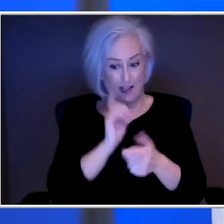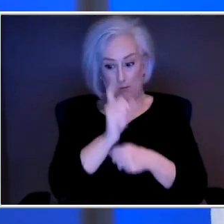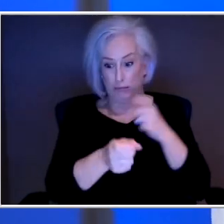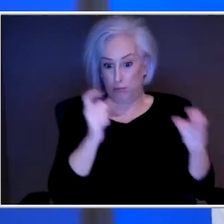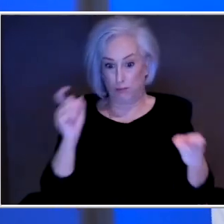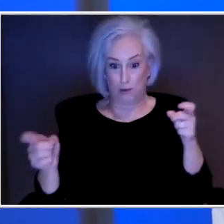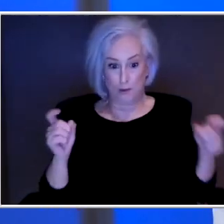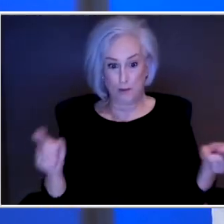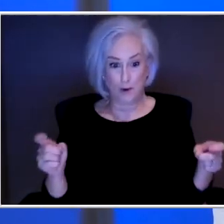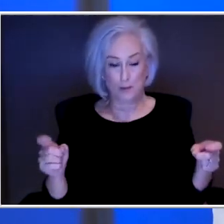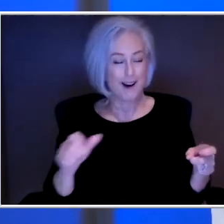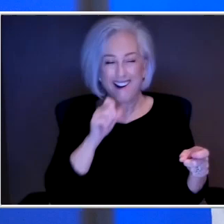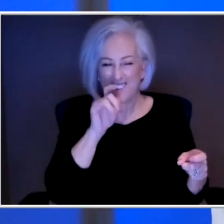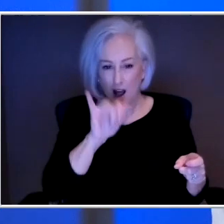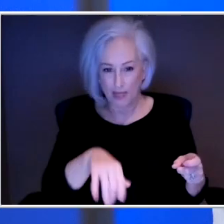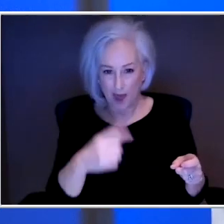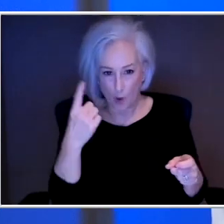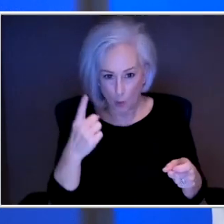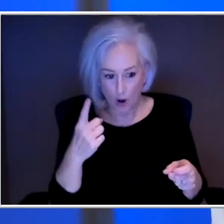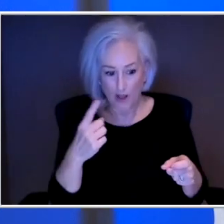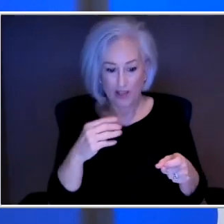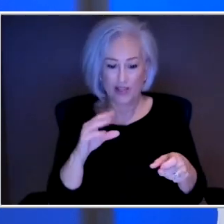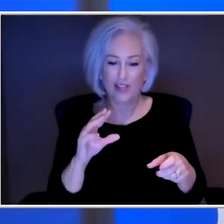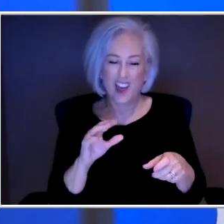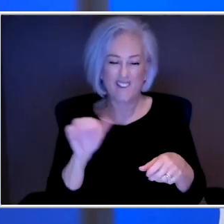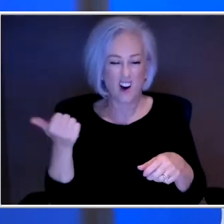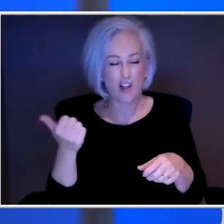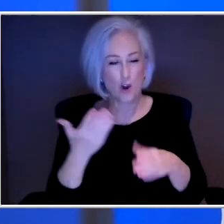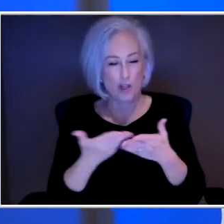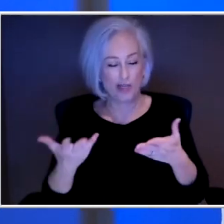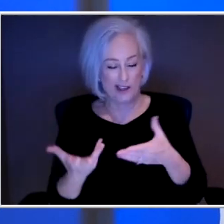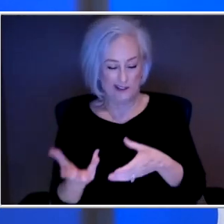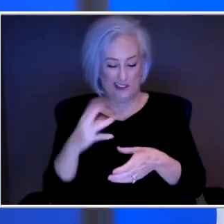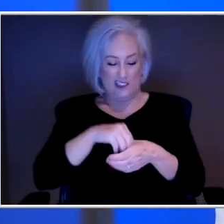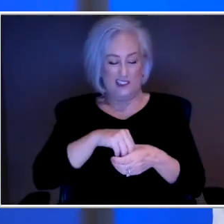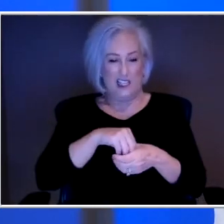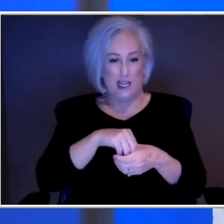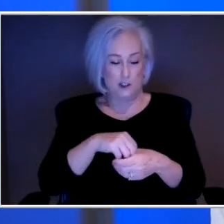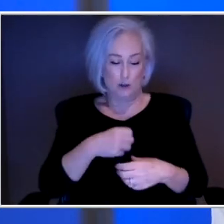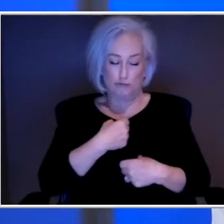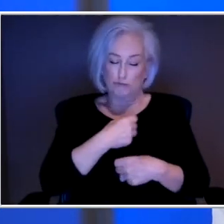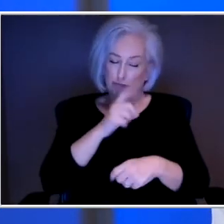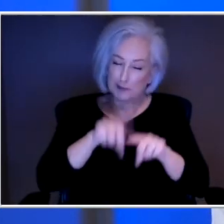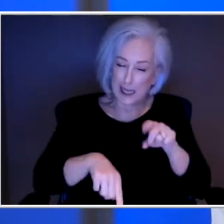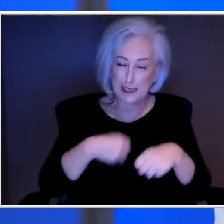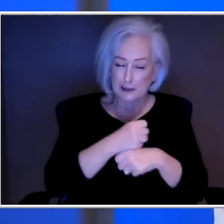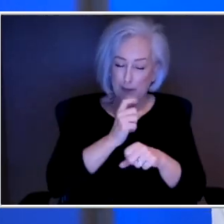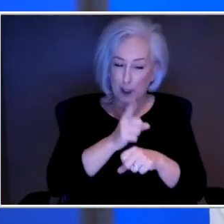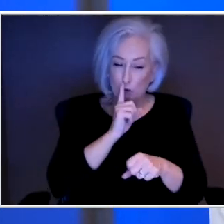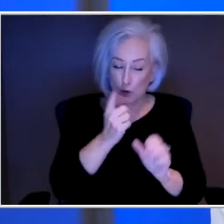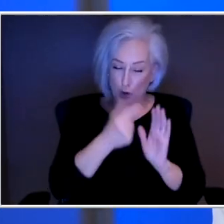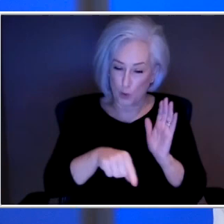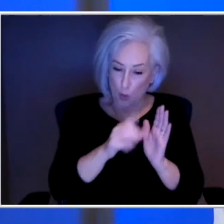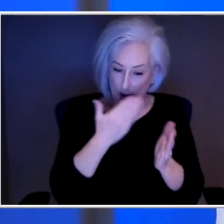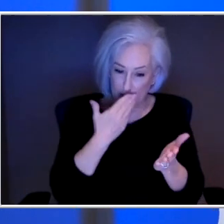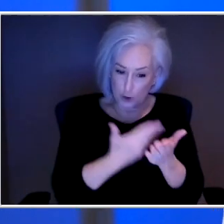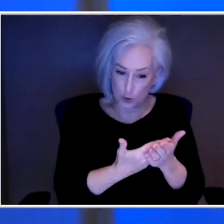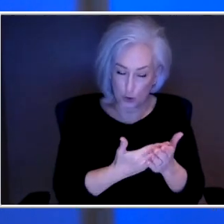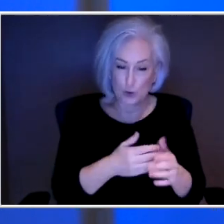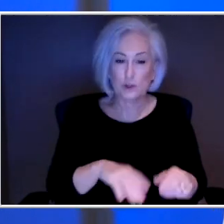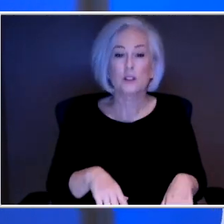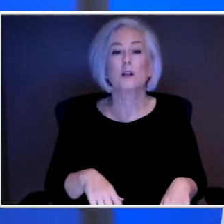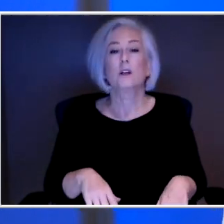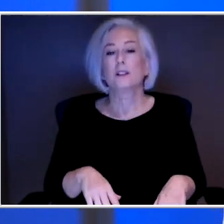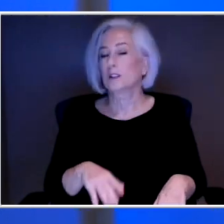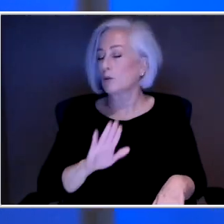with other things, and so you can't be assured that the quality is there. And so that's probably the biggest pitch I have to patients that say, don't go do this